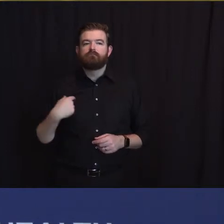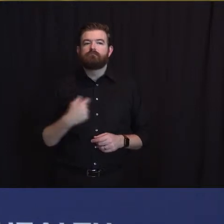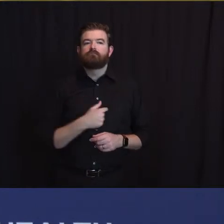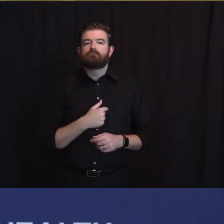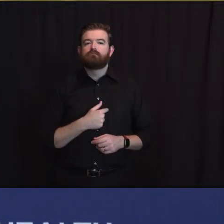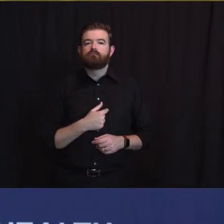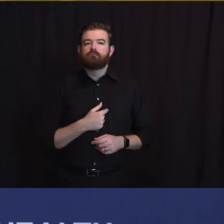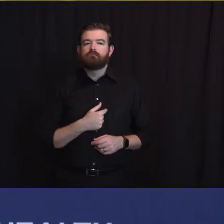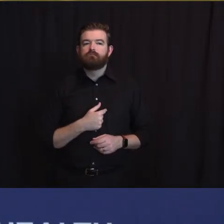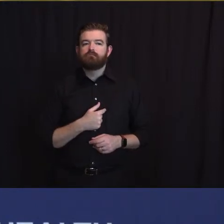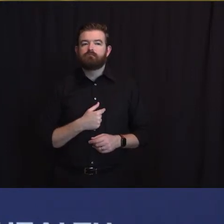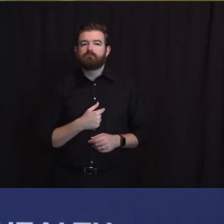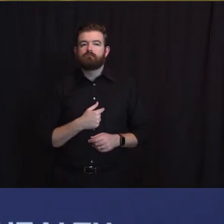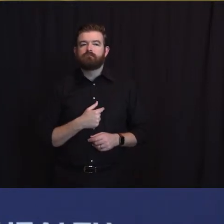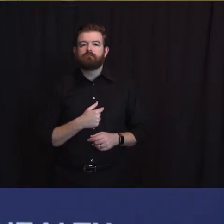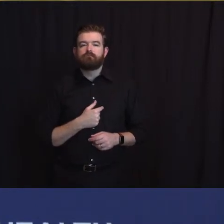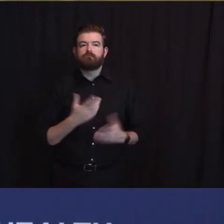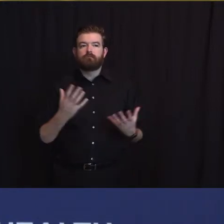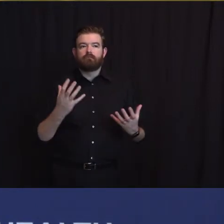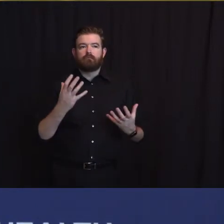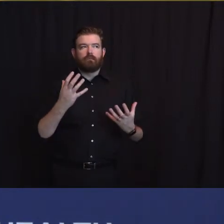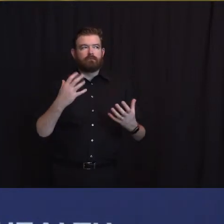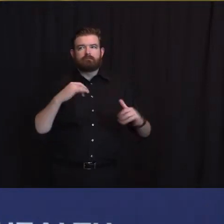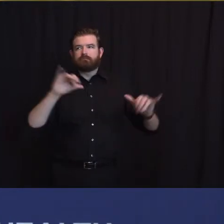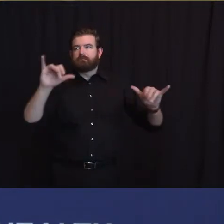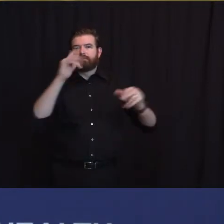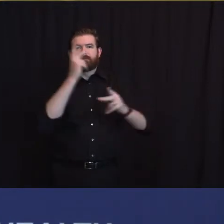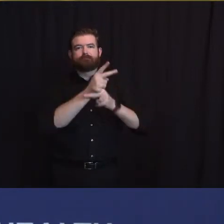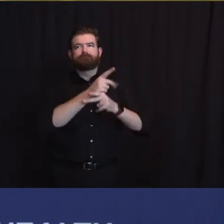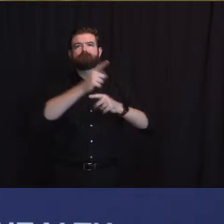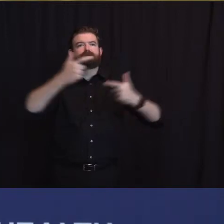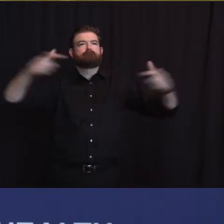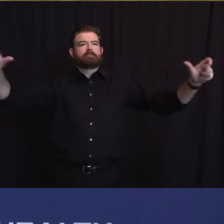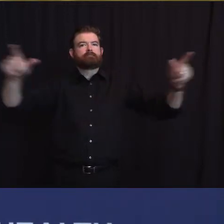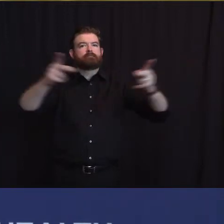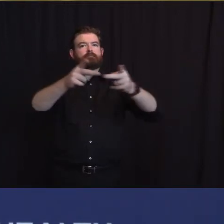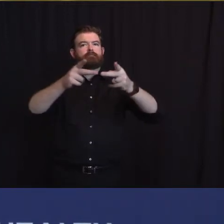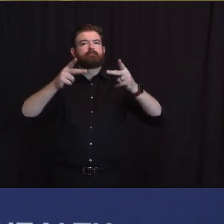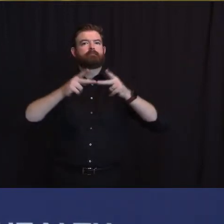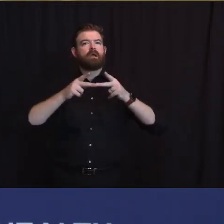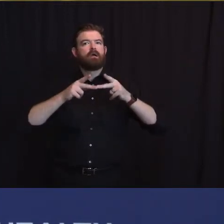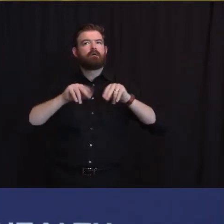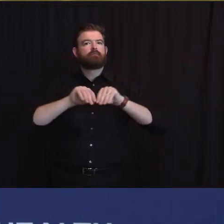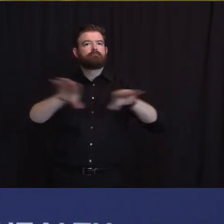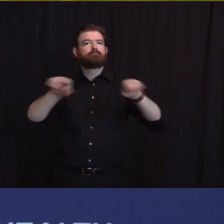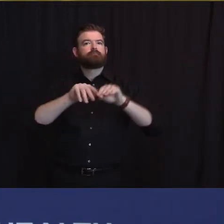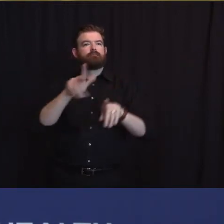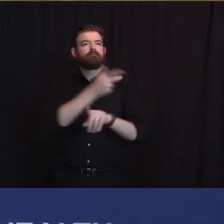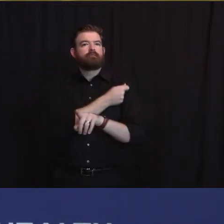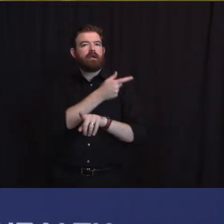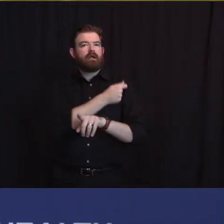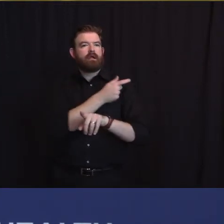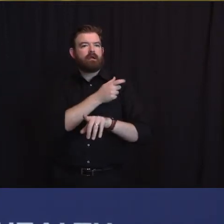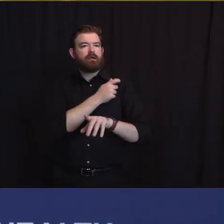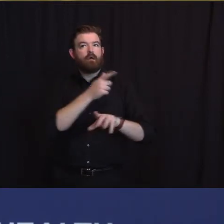today. Whether that'll be mega sites or not, too early to tell, and it's also too early to tell